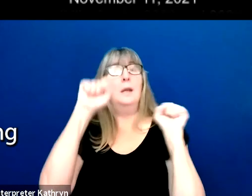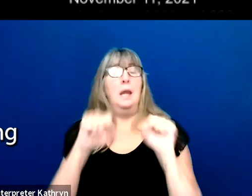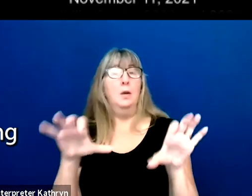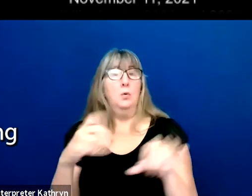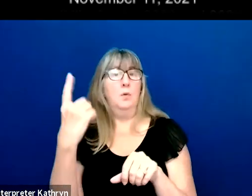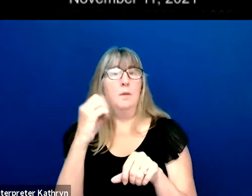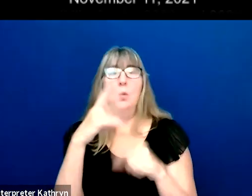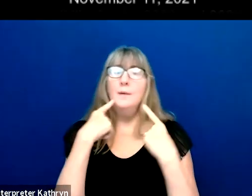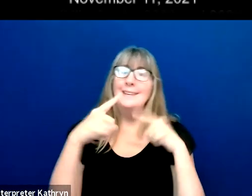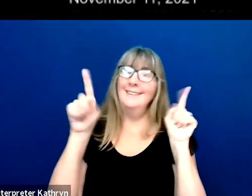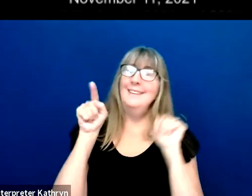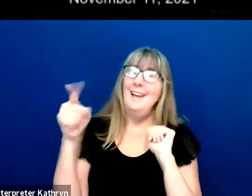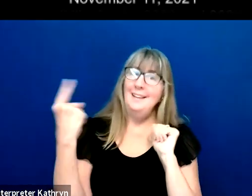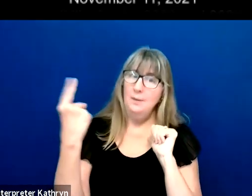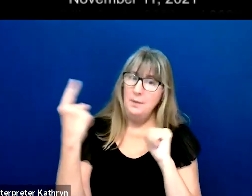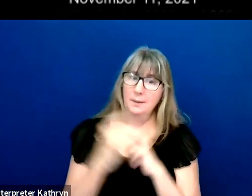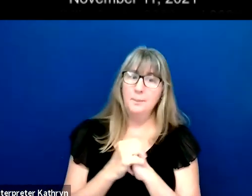can succeed at something.